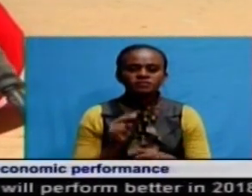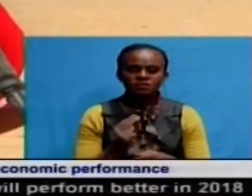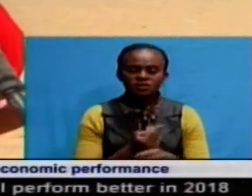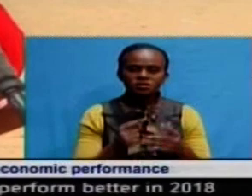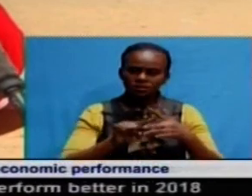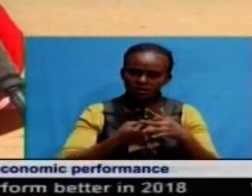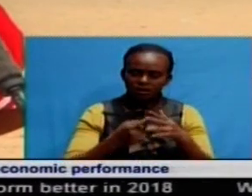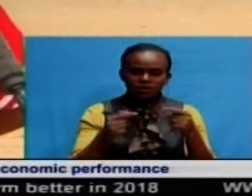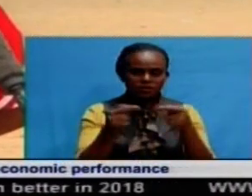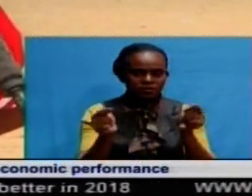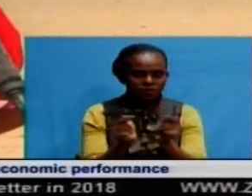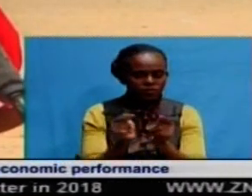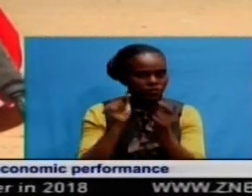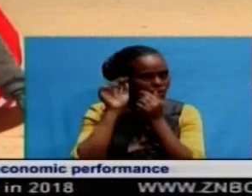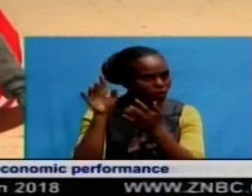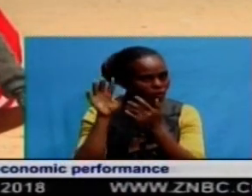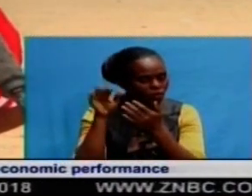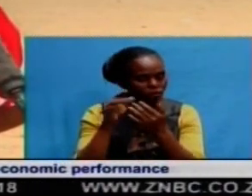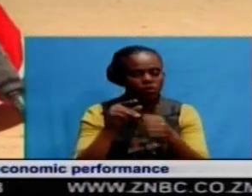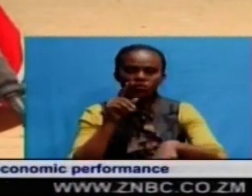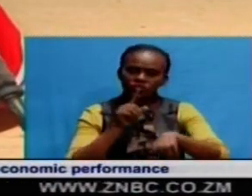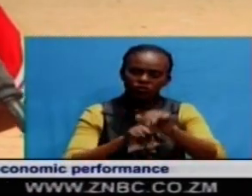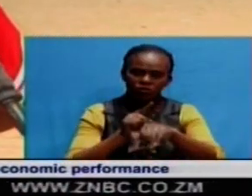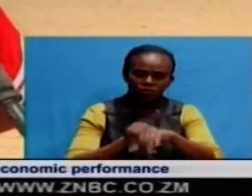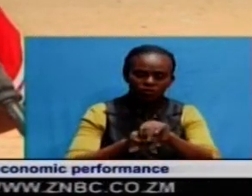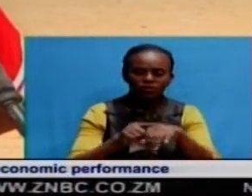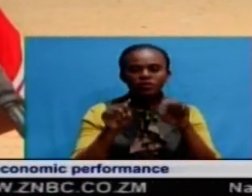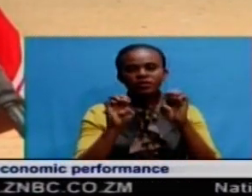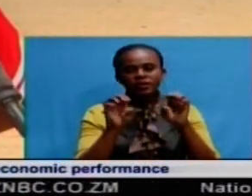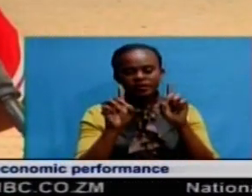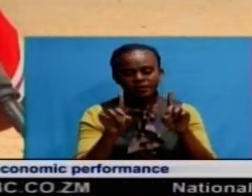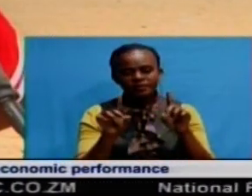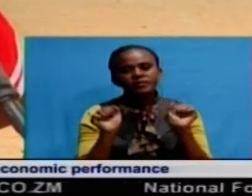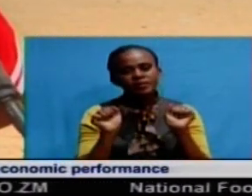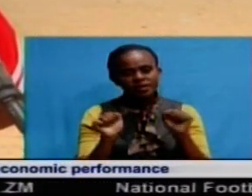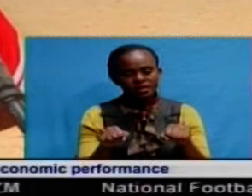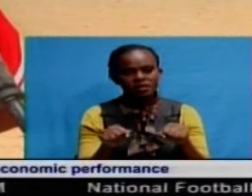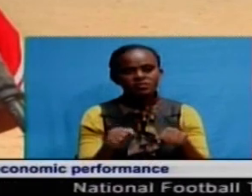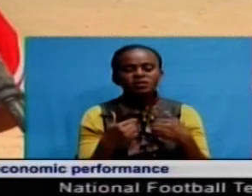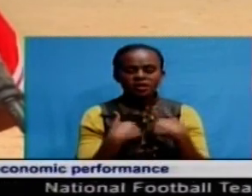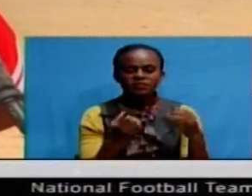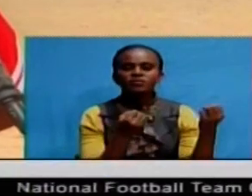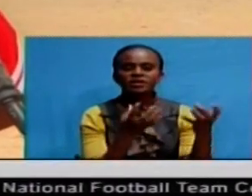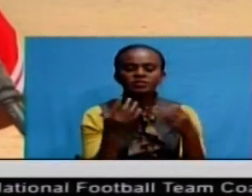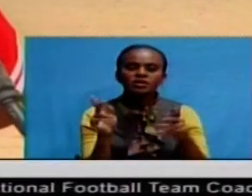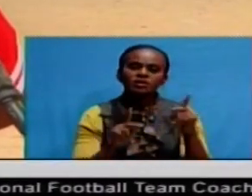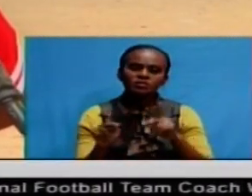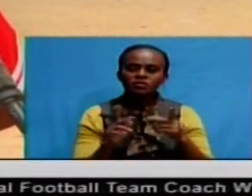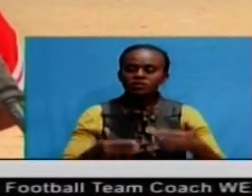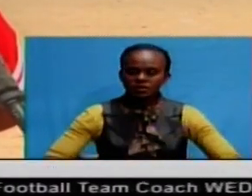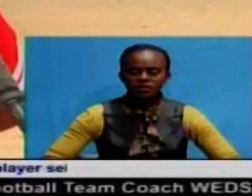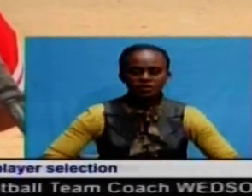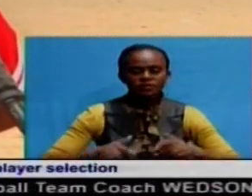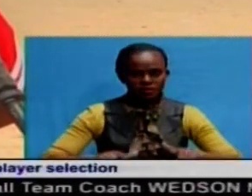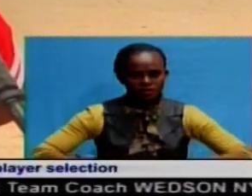this academy with a hope that through football, education inclusive, we might be able to touch a lot of young people's lives and